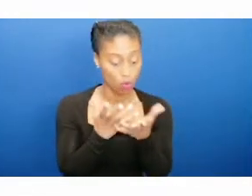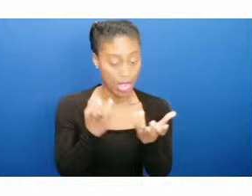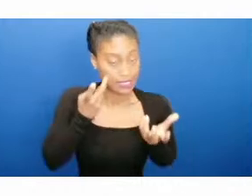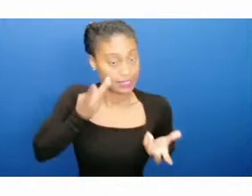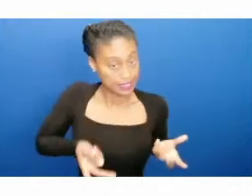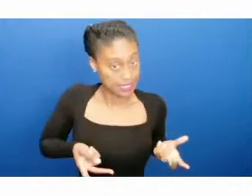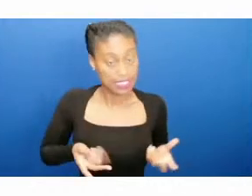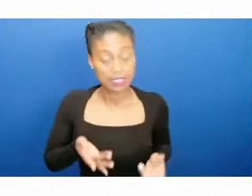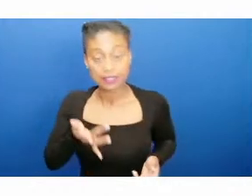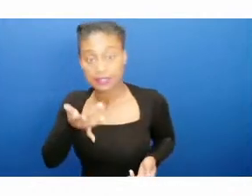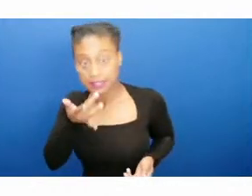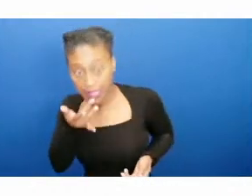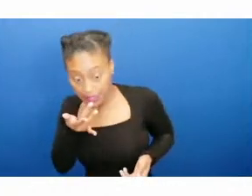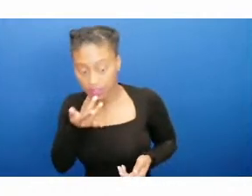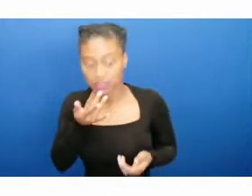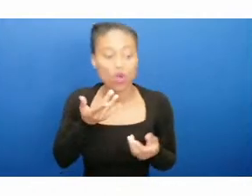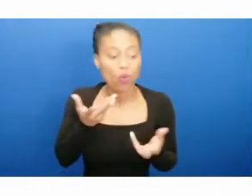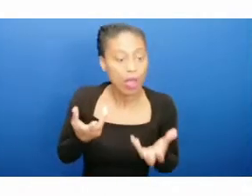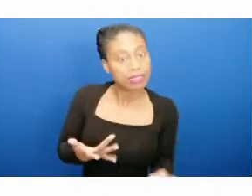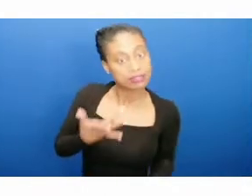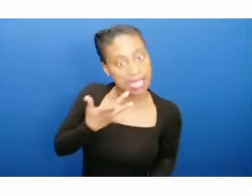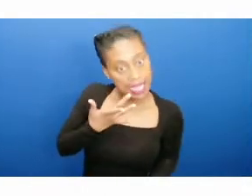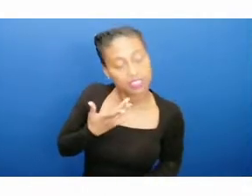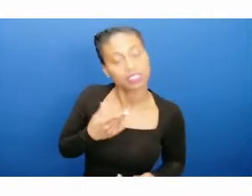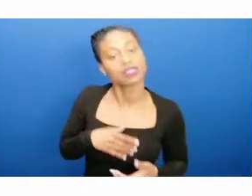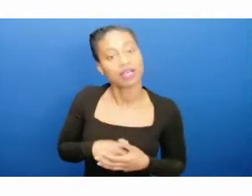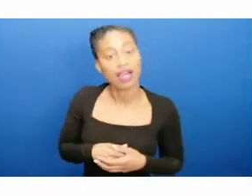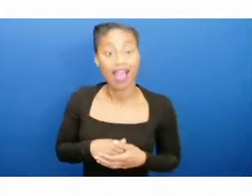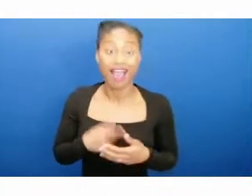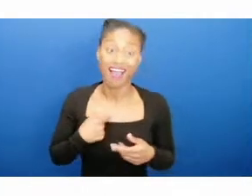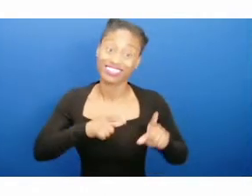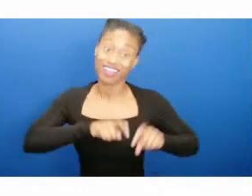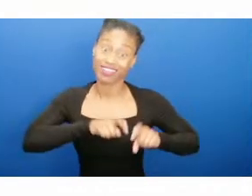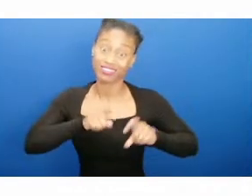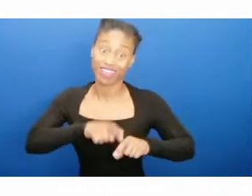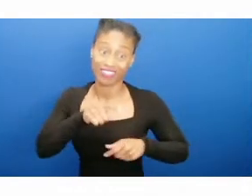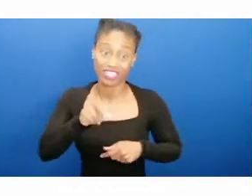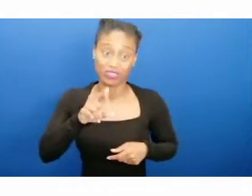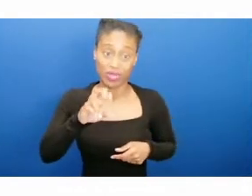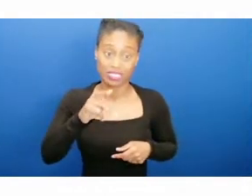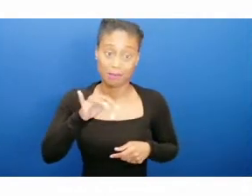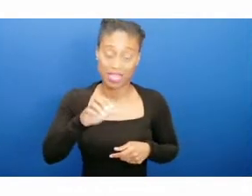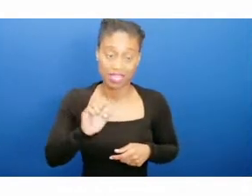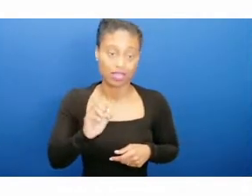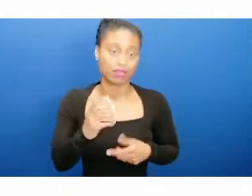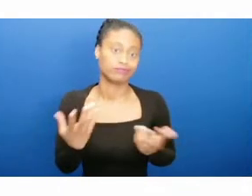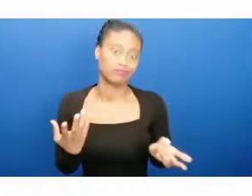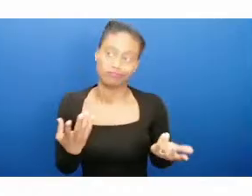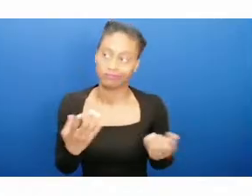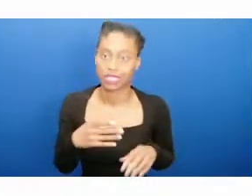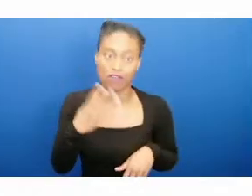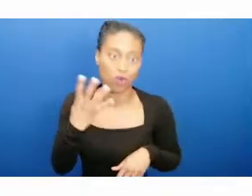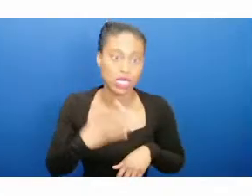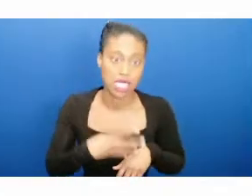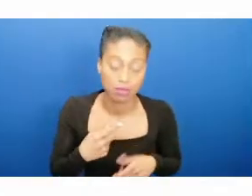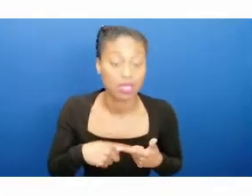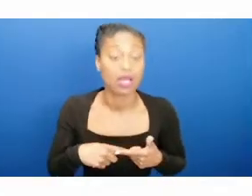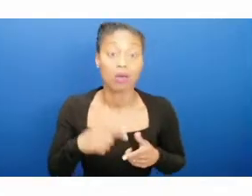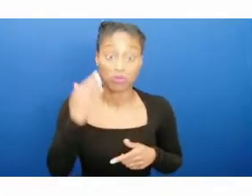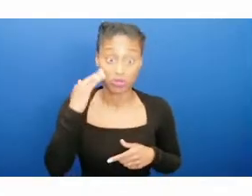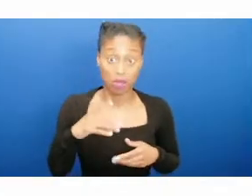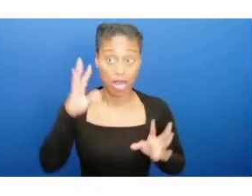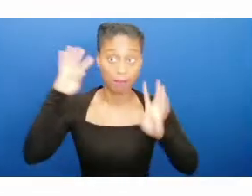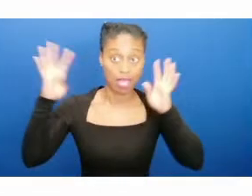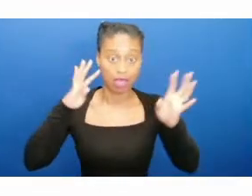tasting as you go. I've tested this recipe about 4 times already, so I didn't taste as I go, but best believe when I was making the recipe and